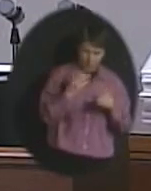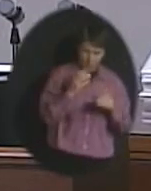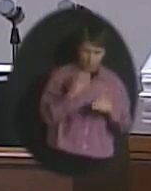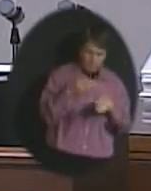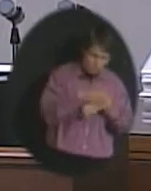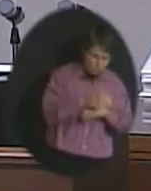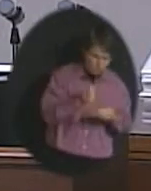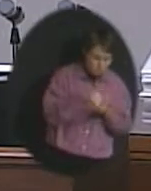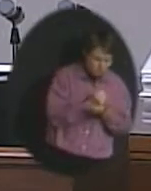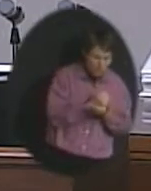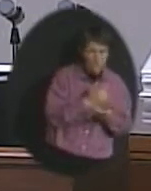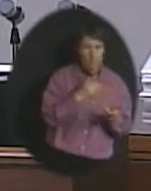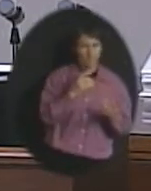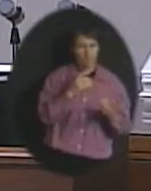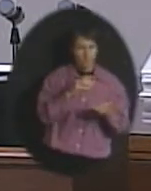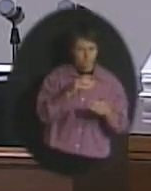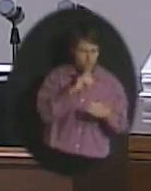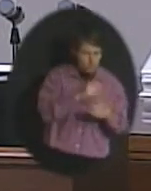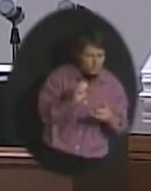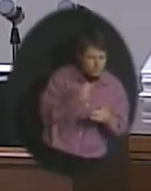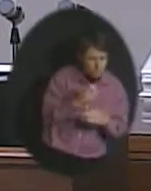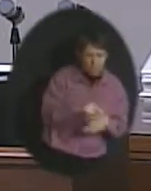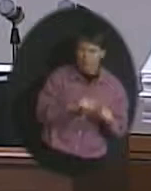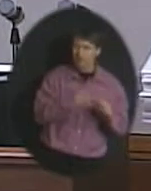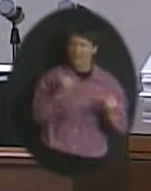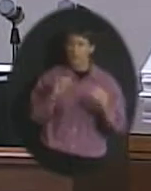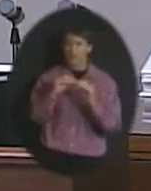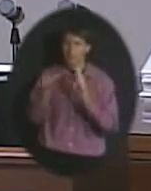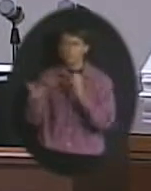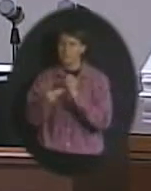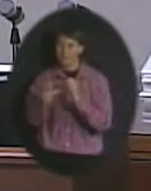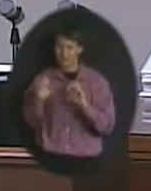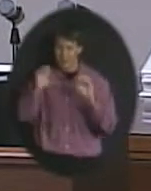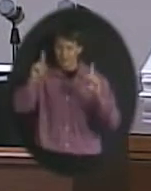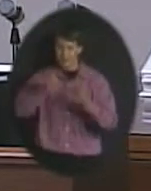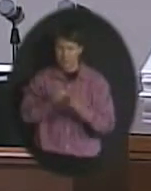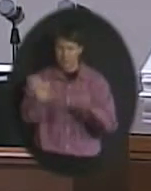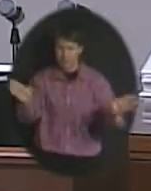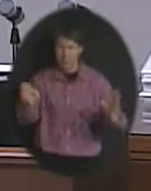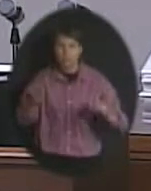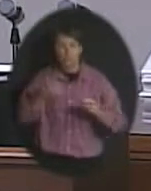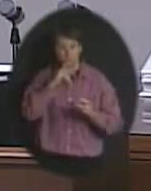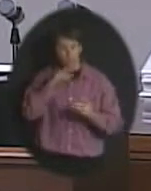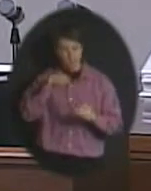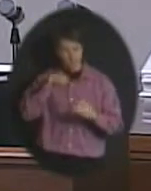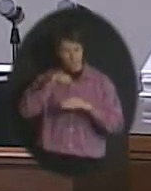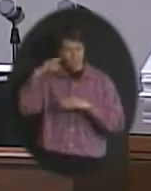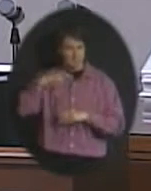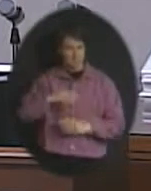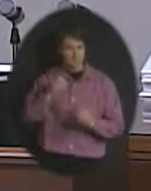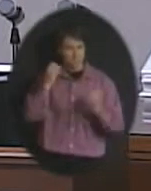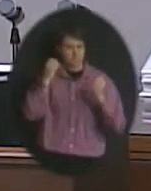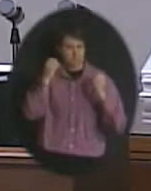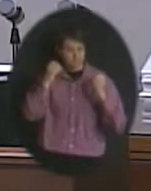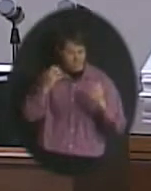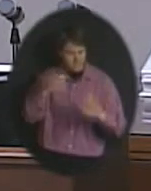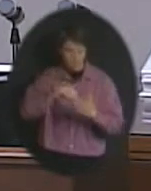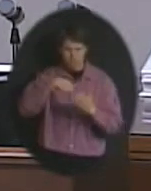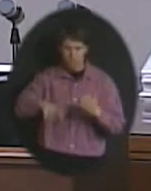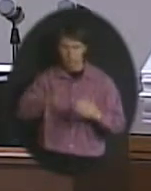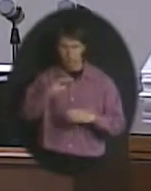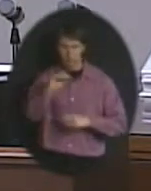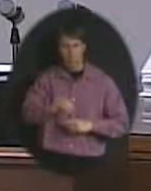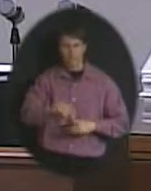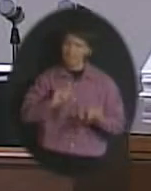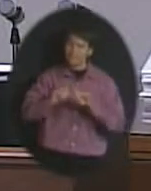technical education. Over time, this program has benefited thousands of students in Olathe, all types of students and learning